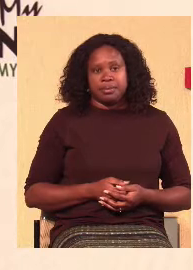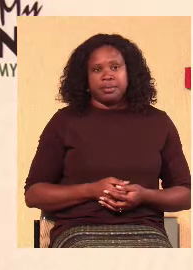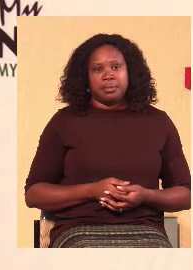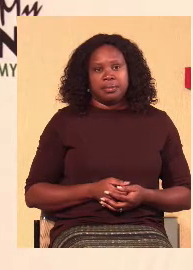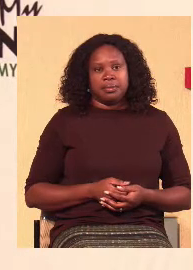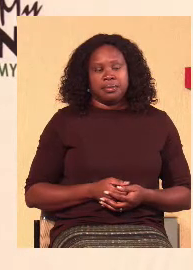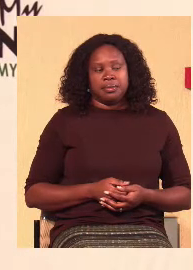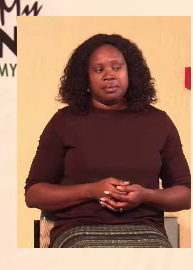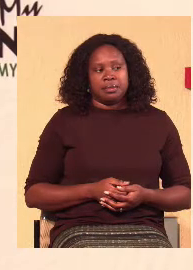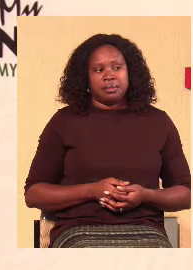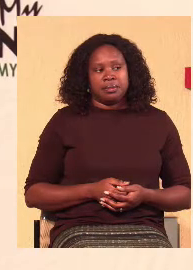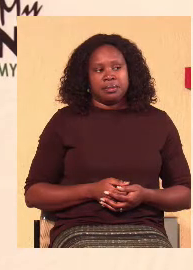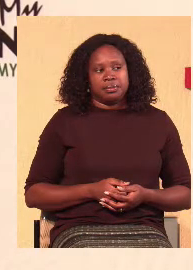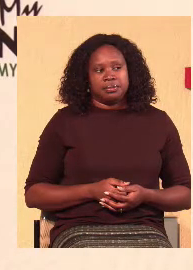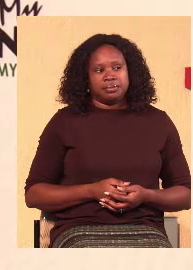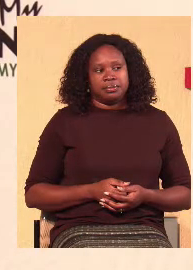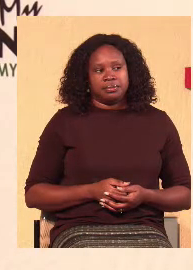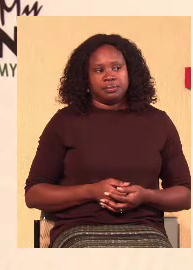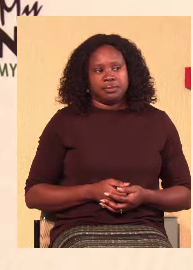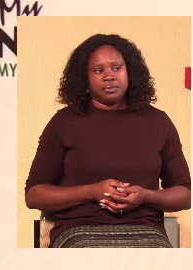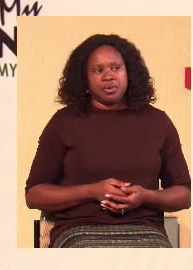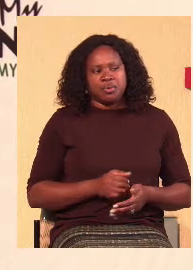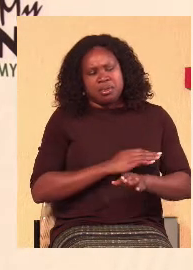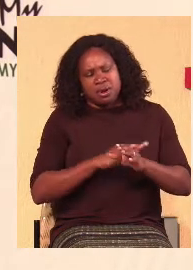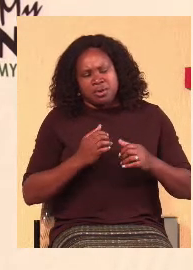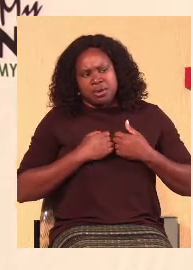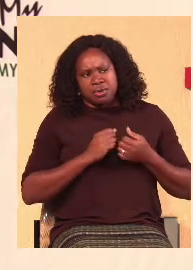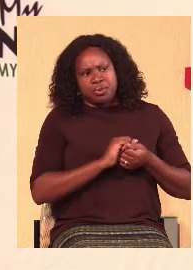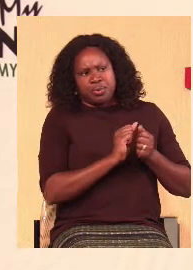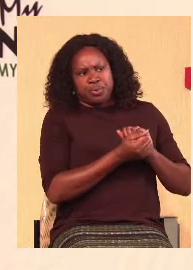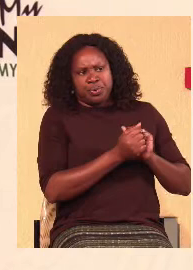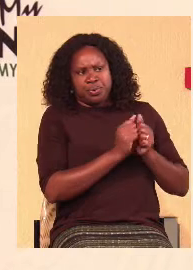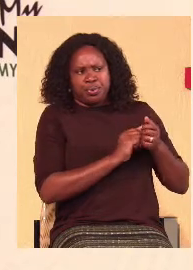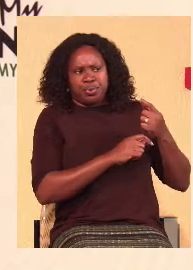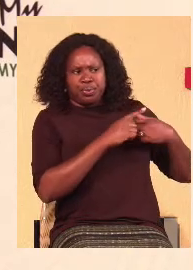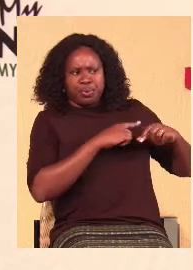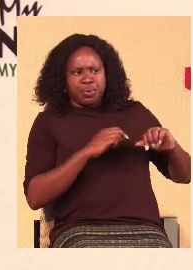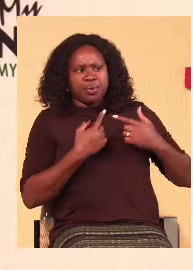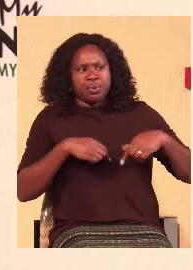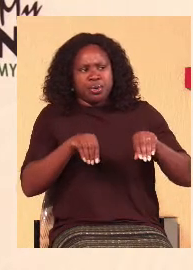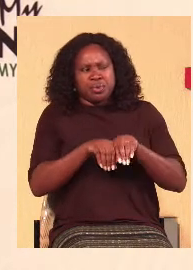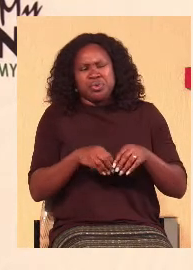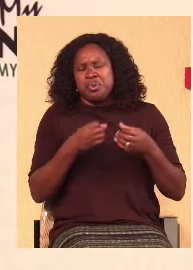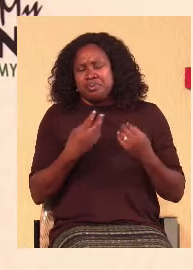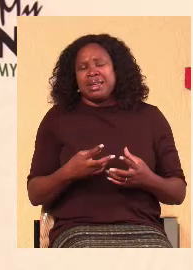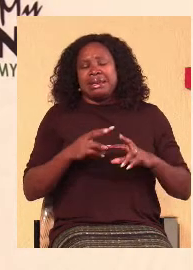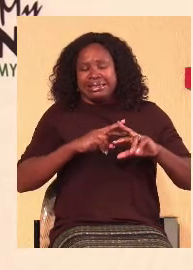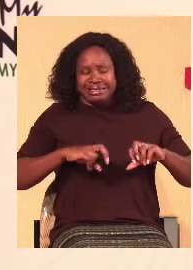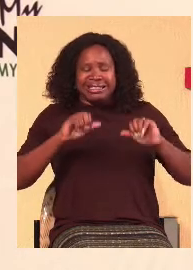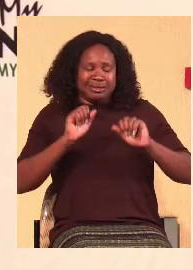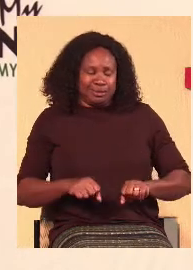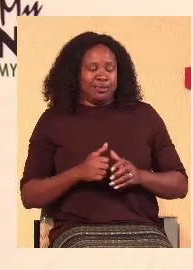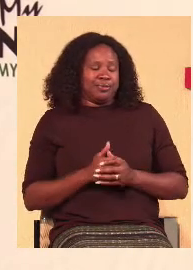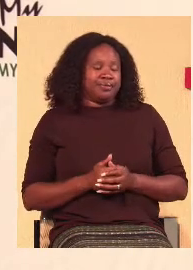we have now revised our criteria. We are going to do as many tests as possible, but as I